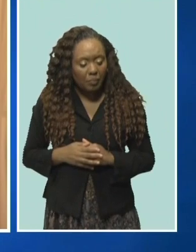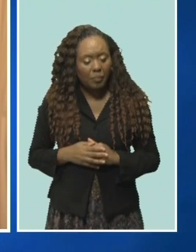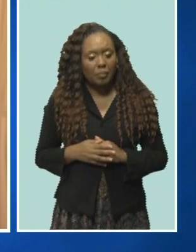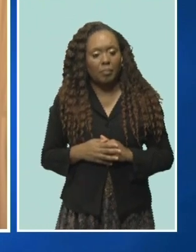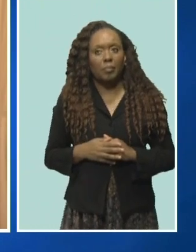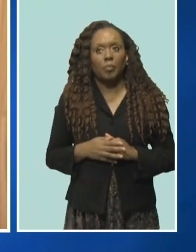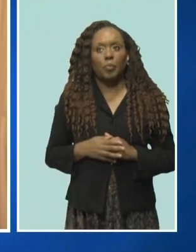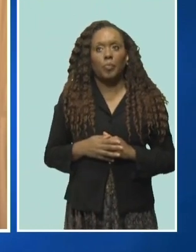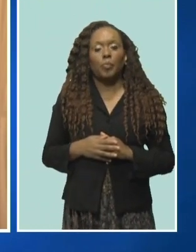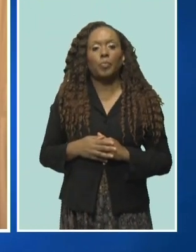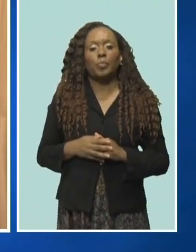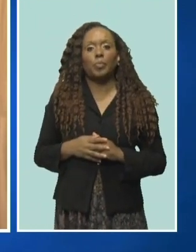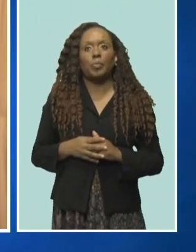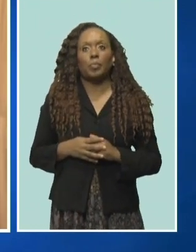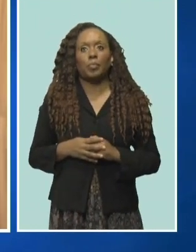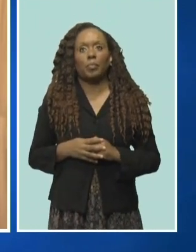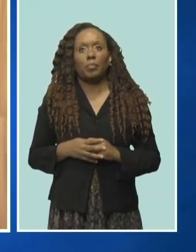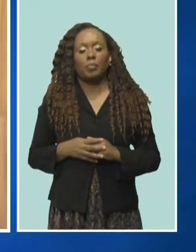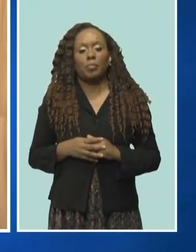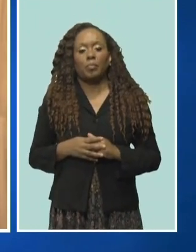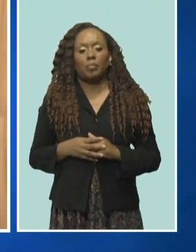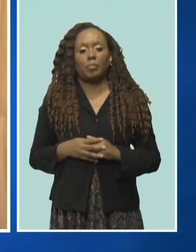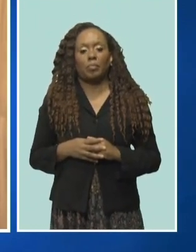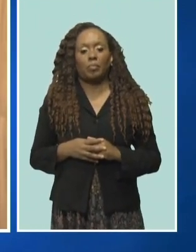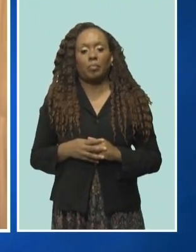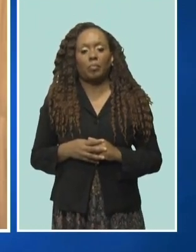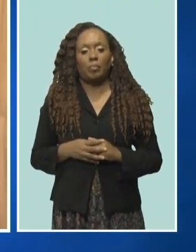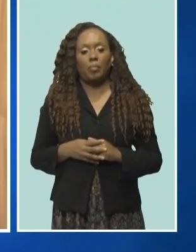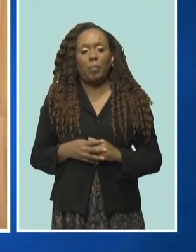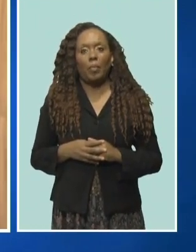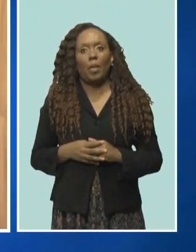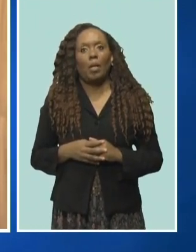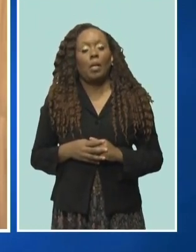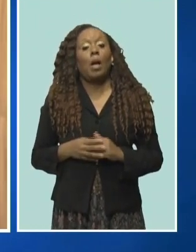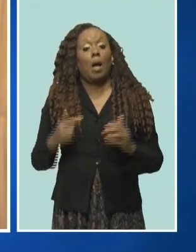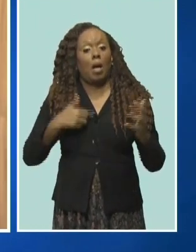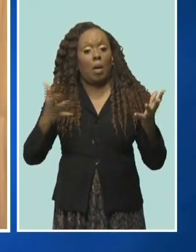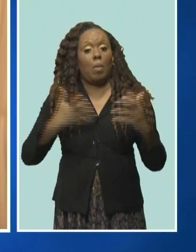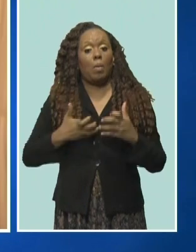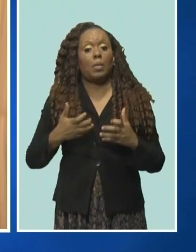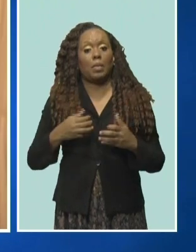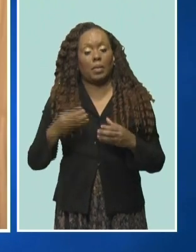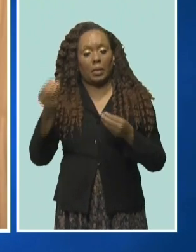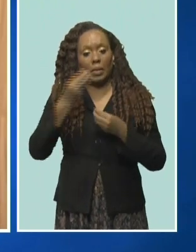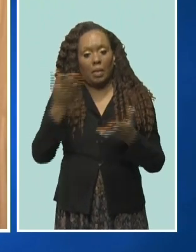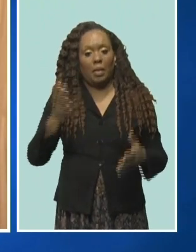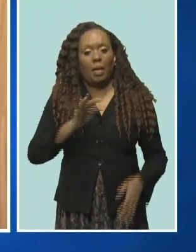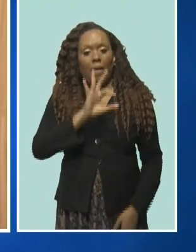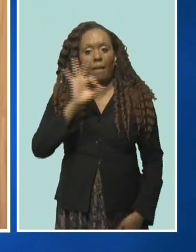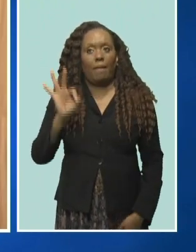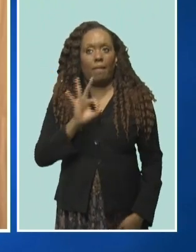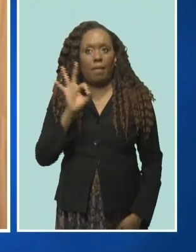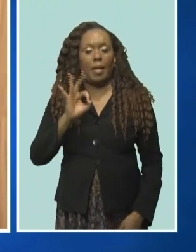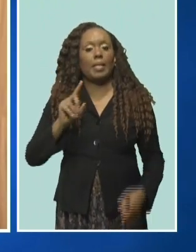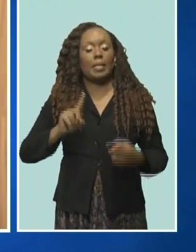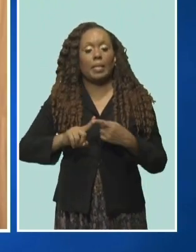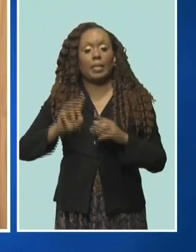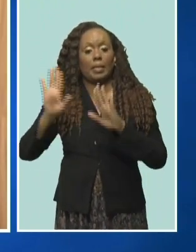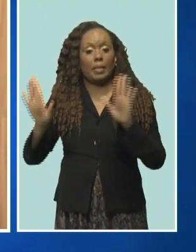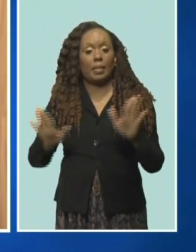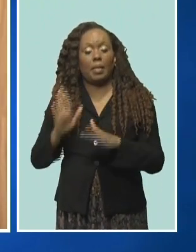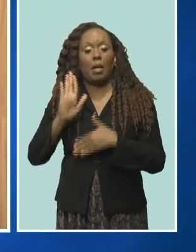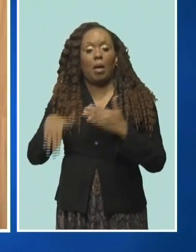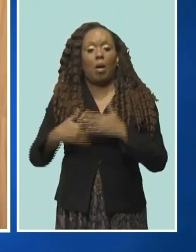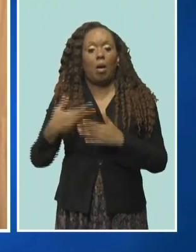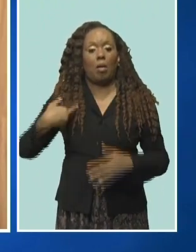let us all agree that our religious services this weekend, from Friday to Sunday, across the entire island, that those